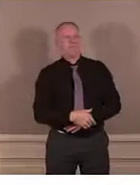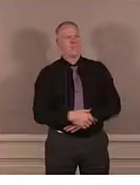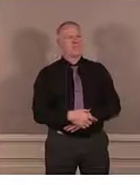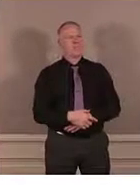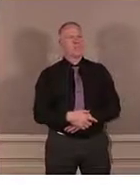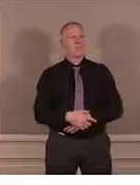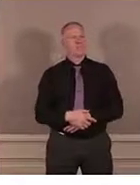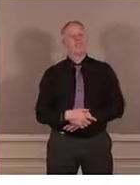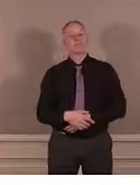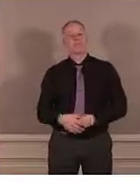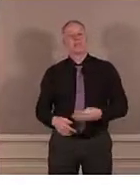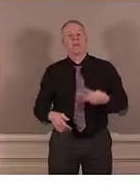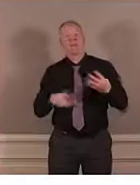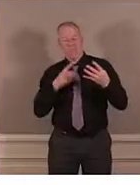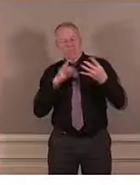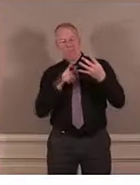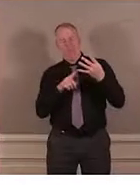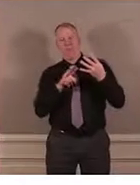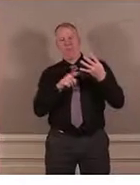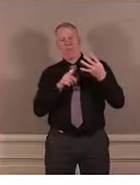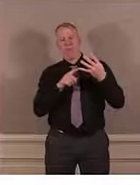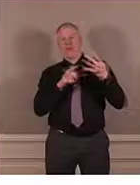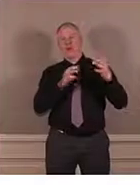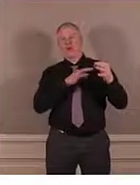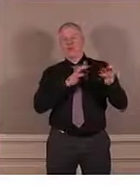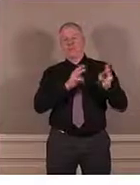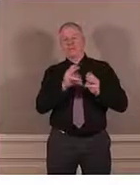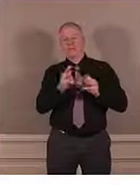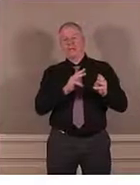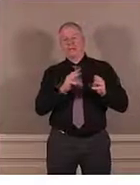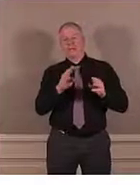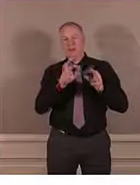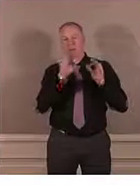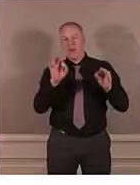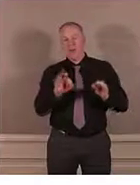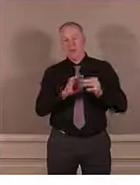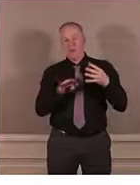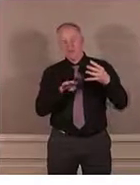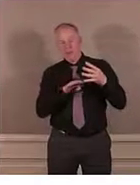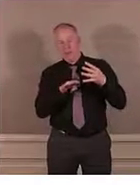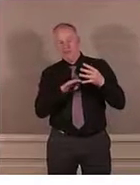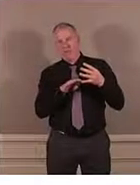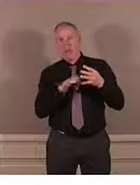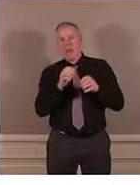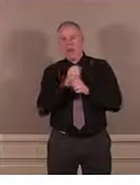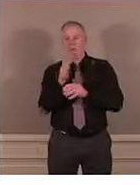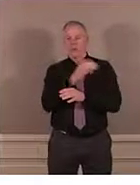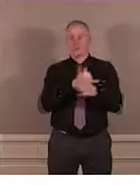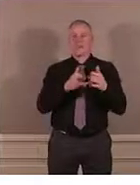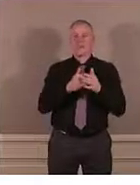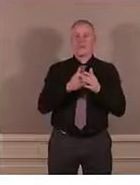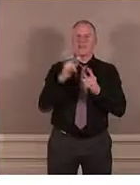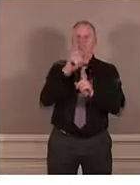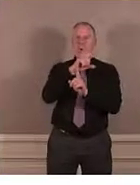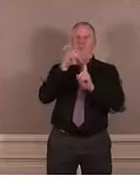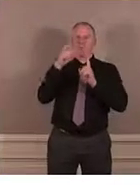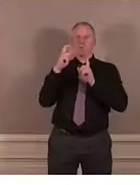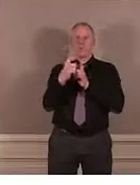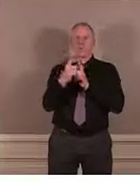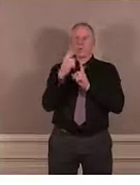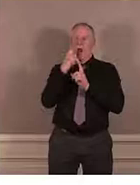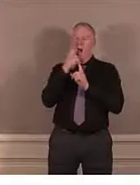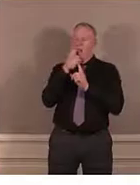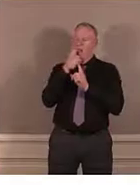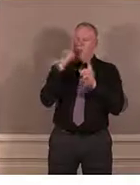So the fourth criterion in the good practice framework was the notion of organisational culture, and that's often a difficult